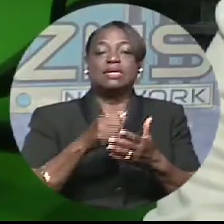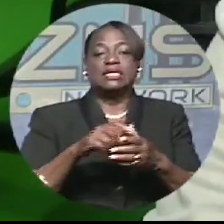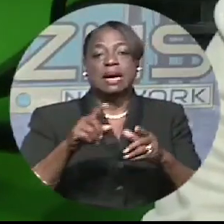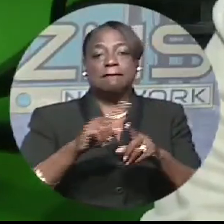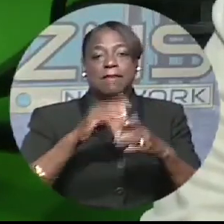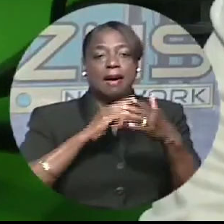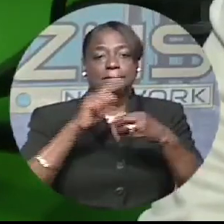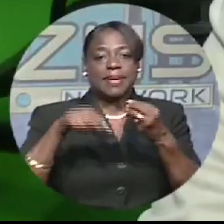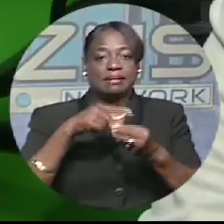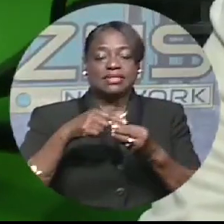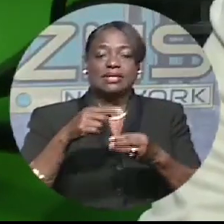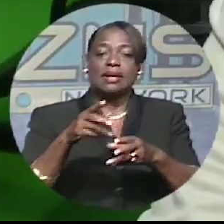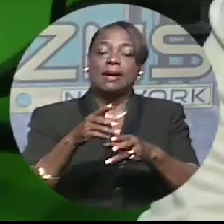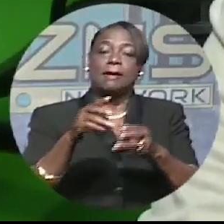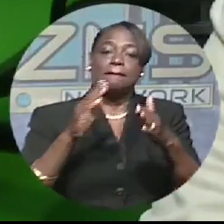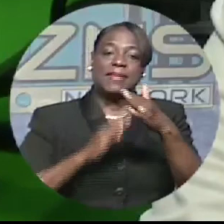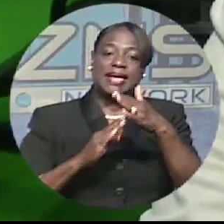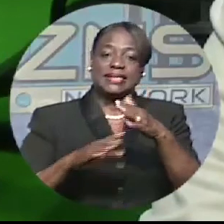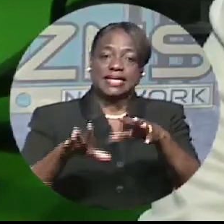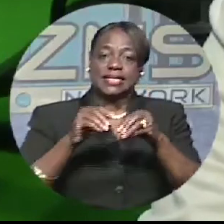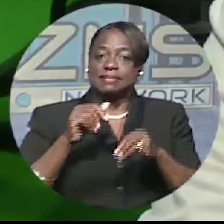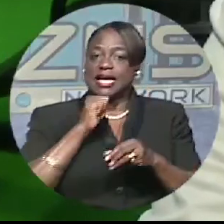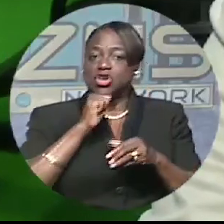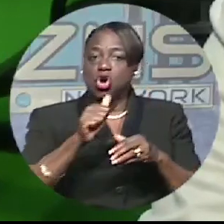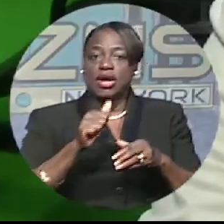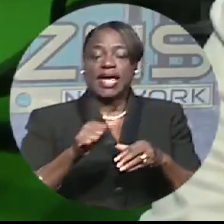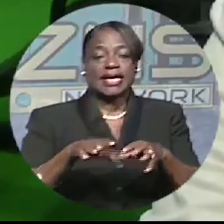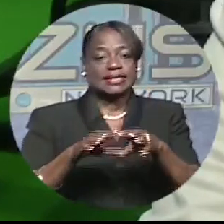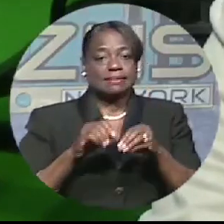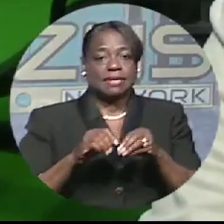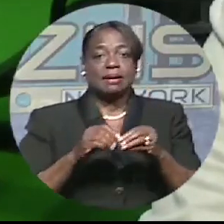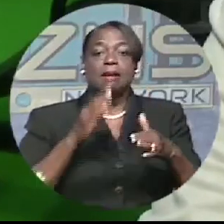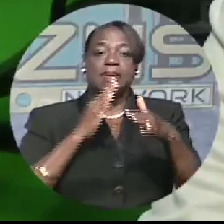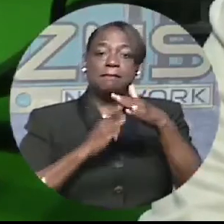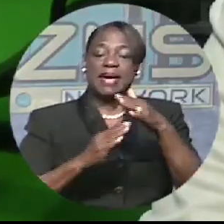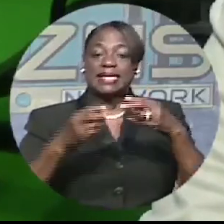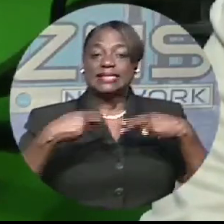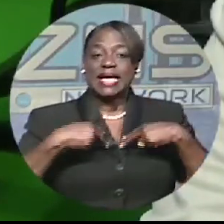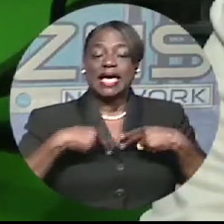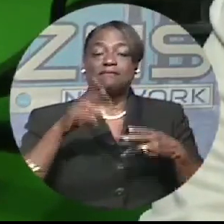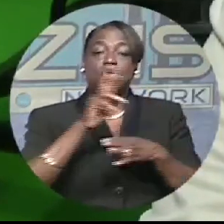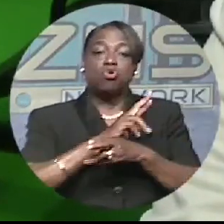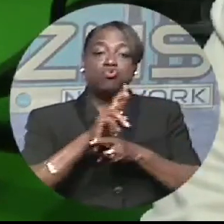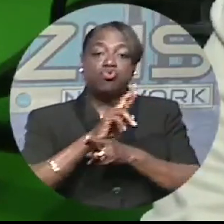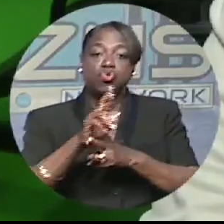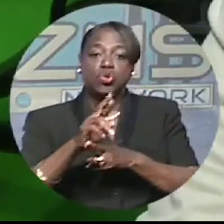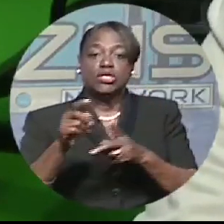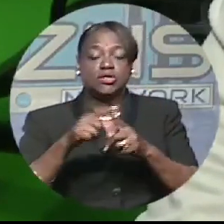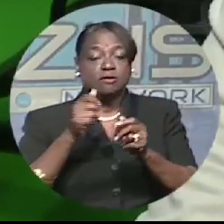their deposits, we also understand that the banks have rules to follow, and the rules that they're following